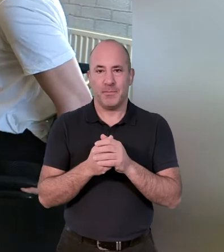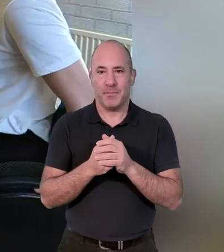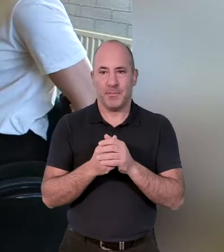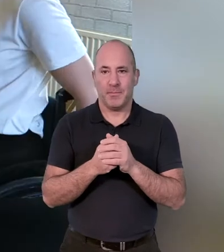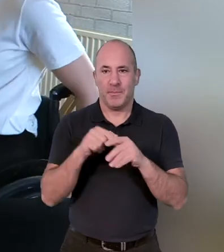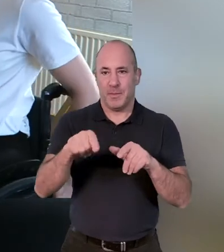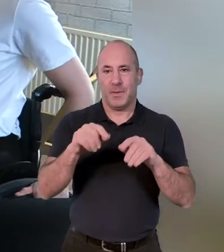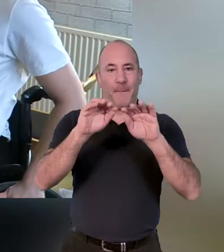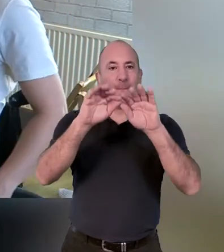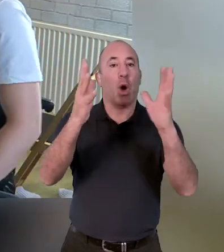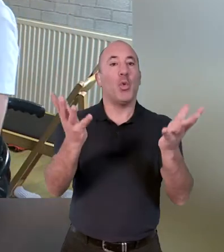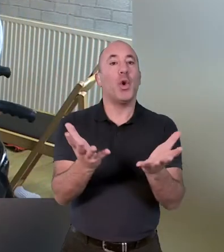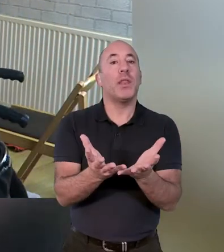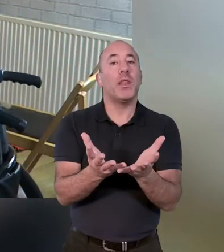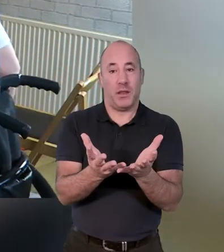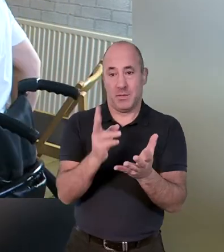And